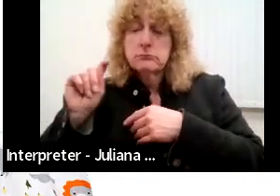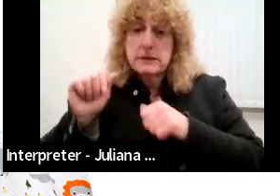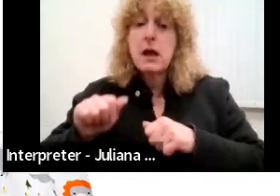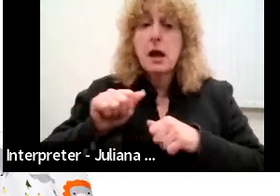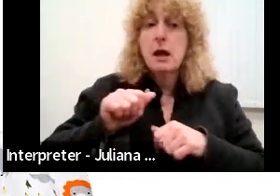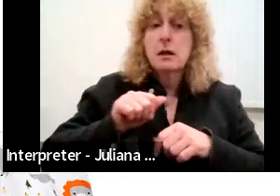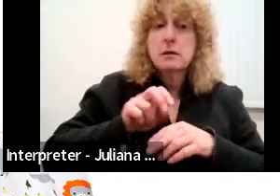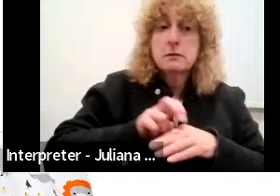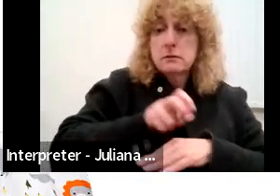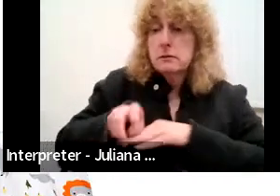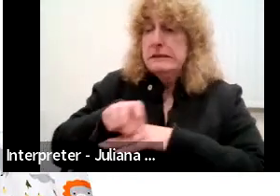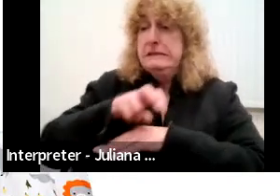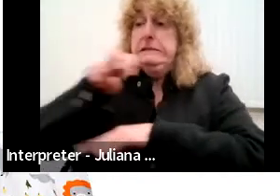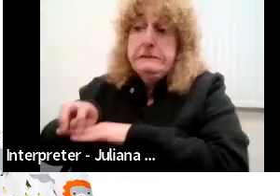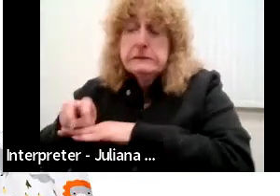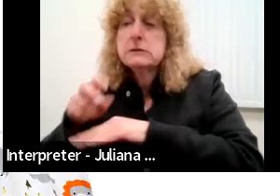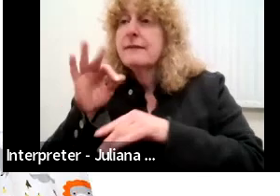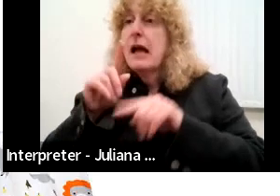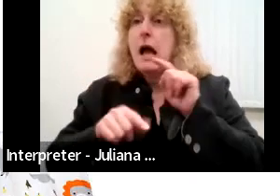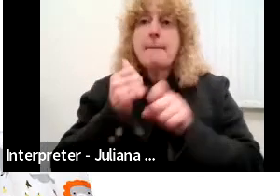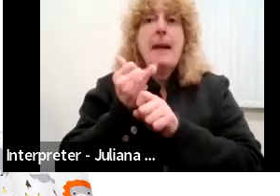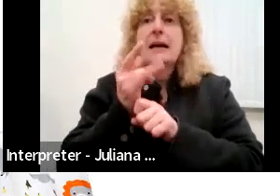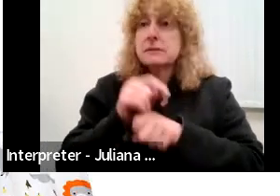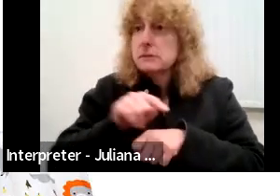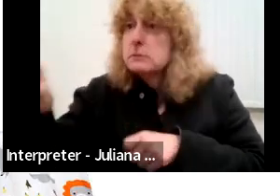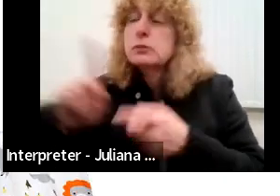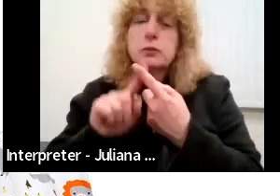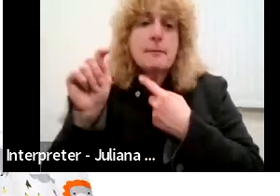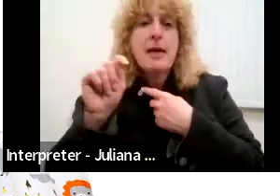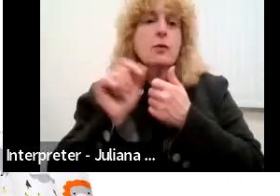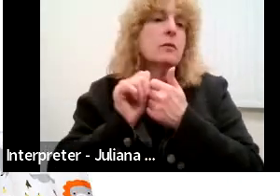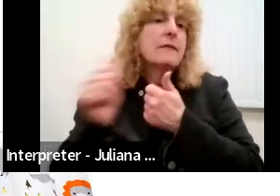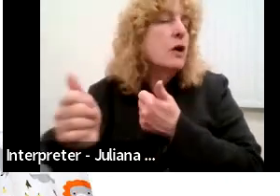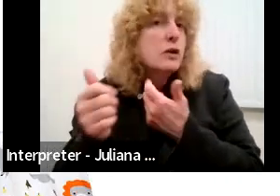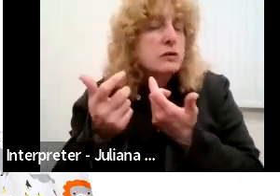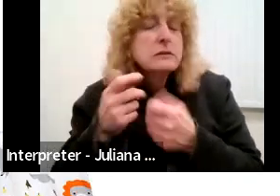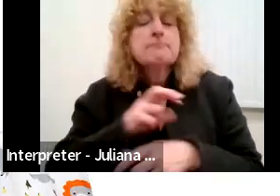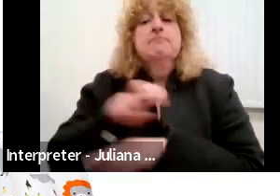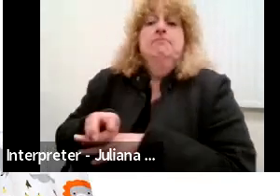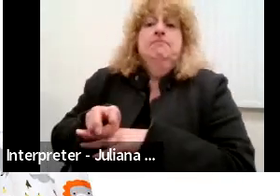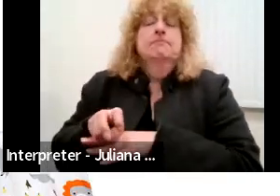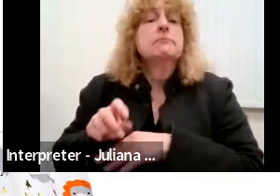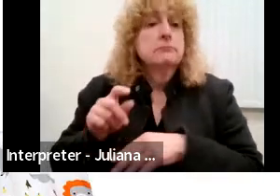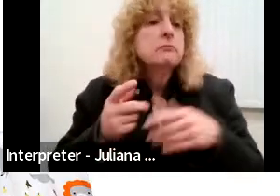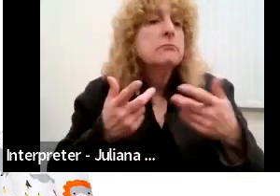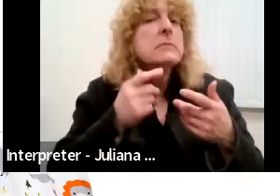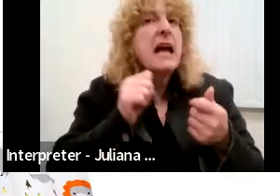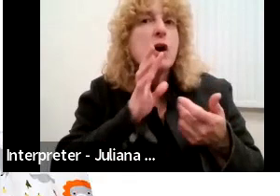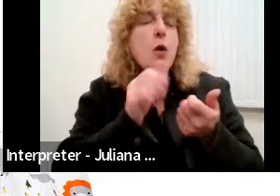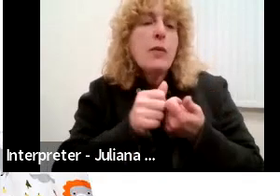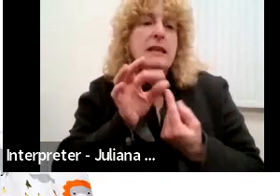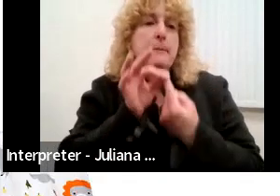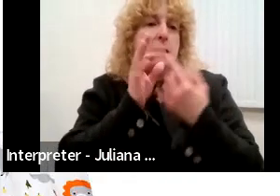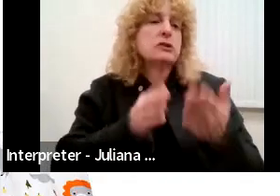the bathroom in a timely manner to go. And so just different things that we can talk to a specialist in